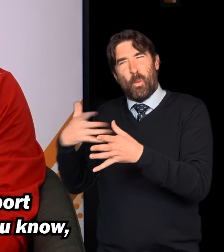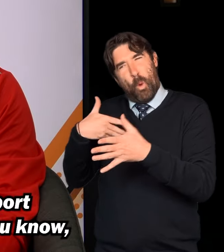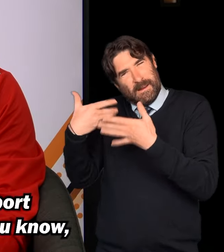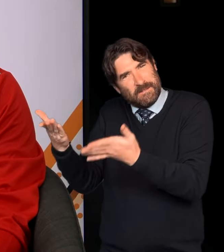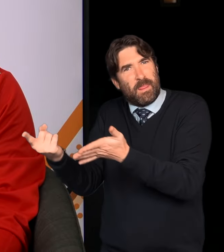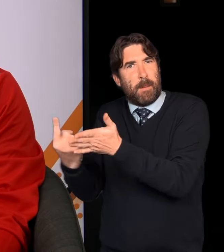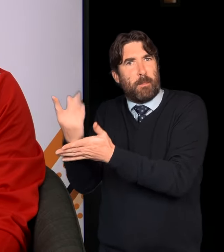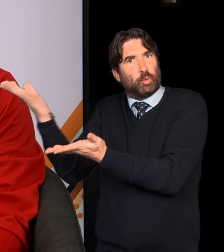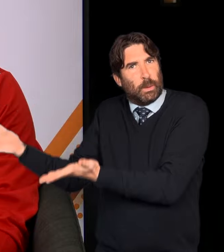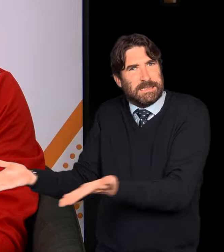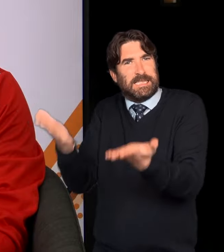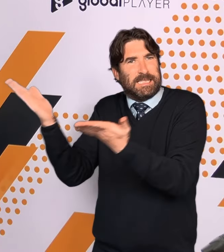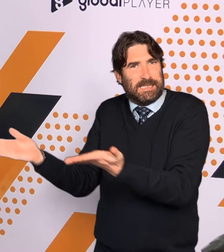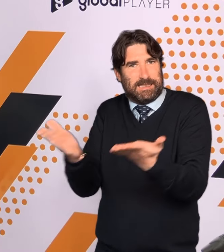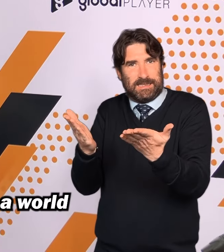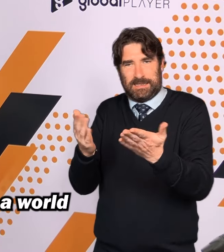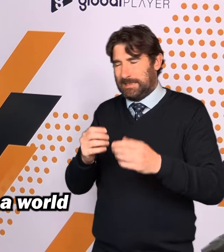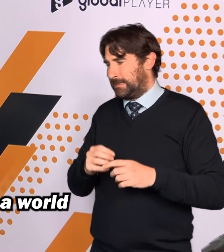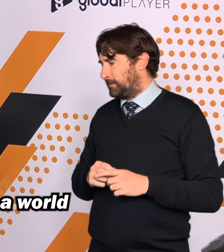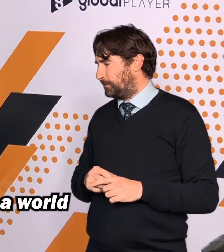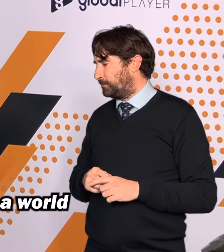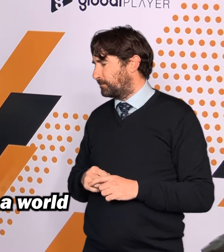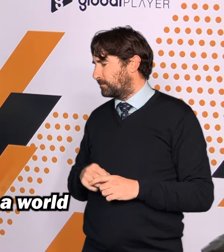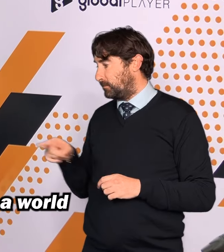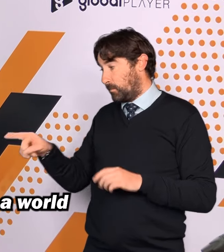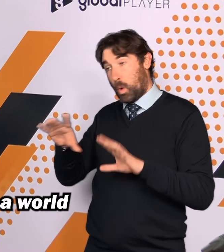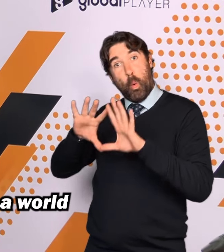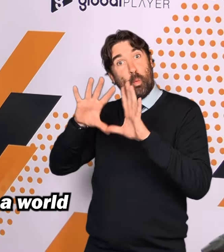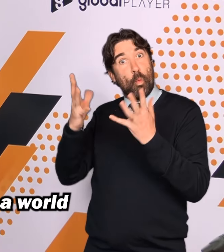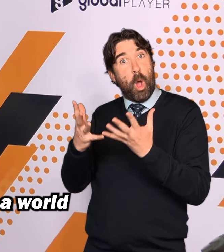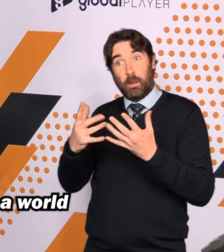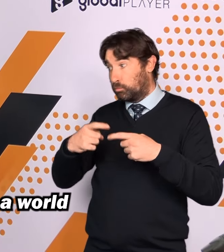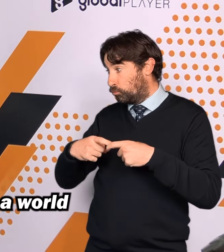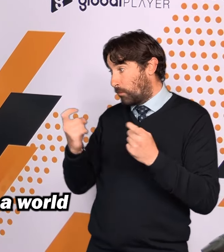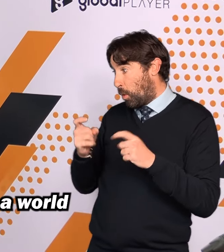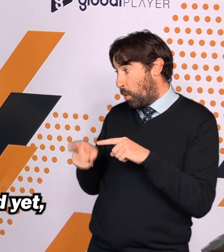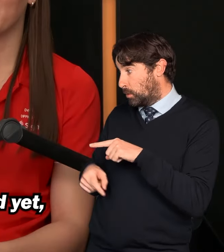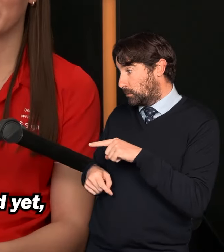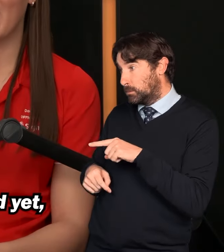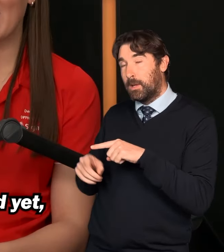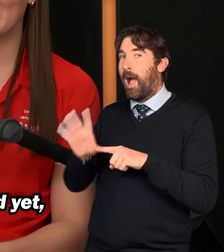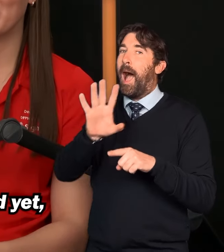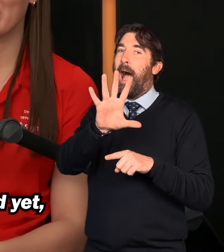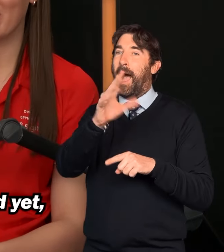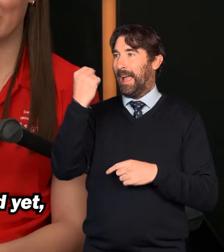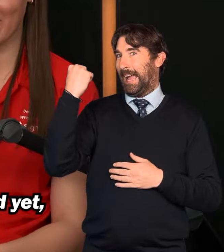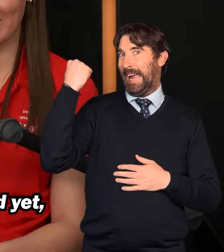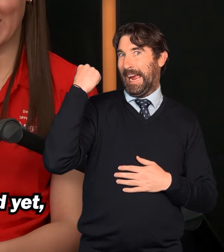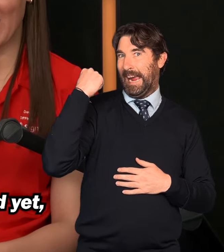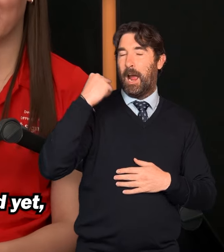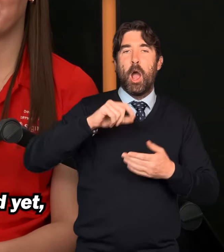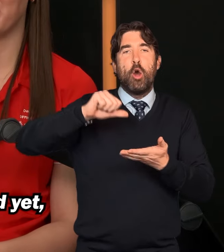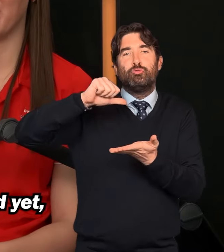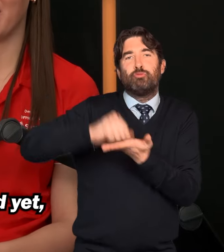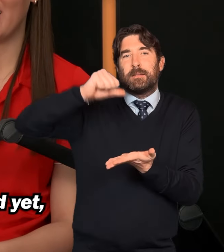into later ages and achieve. And Charlotte, I hear that there's a world record pending. Well, it hasn't been ratified